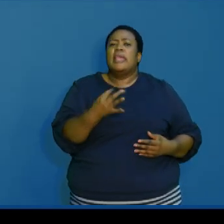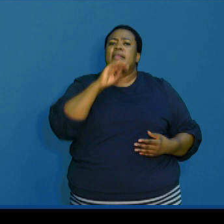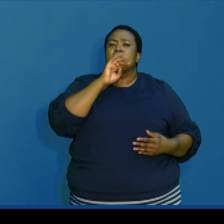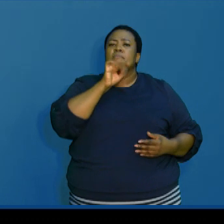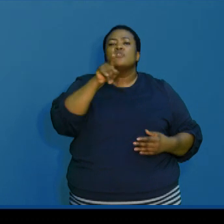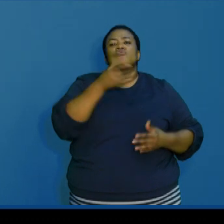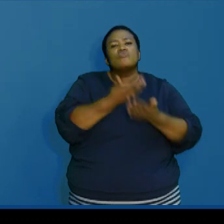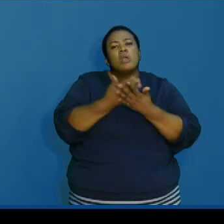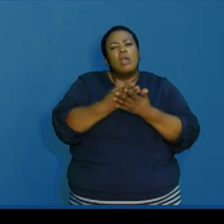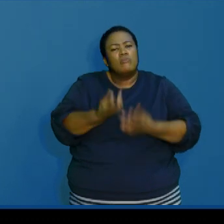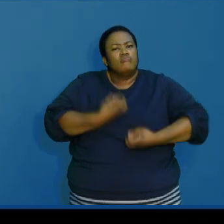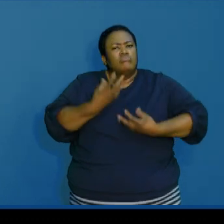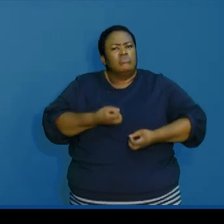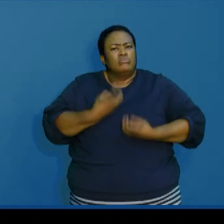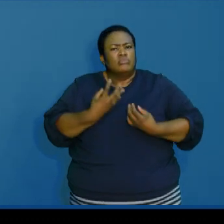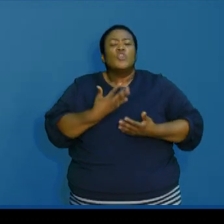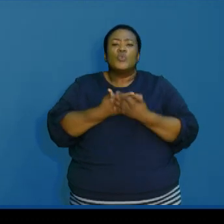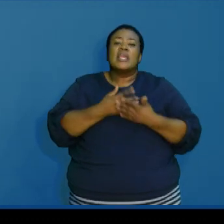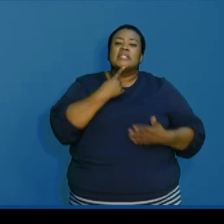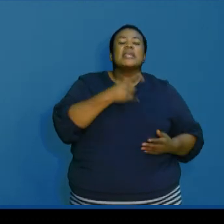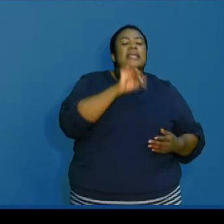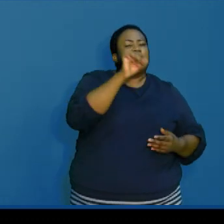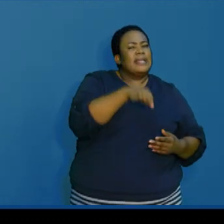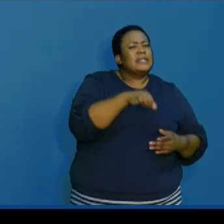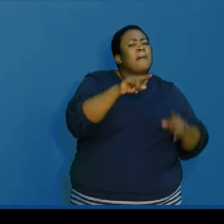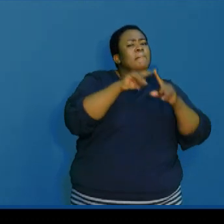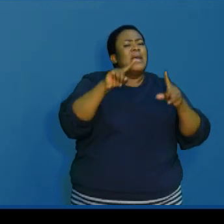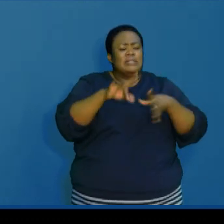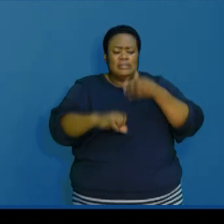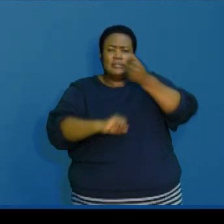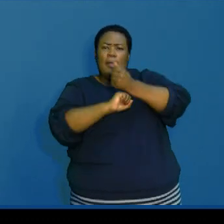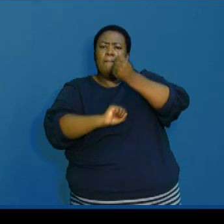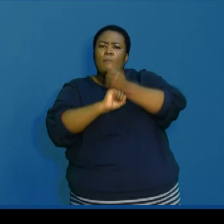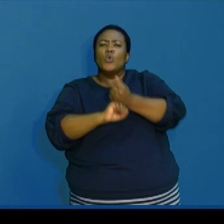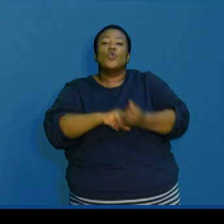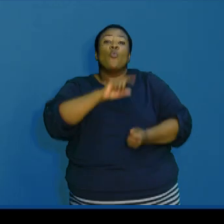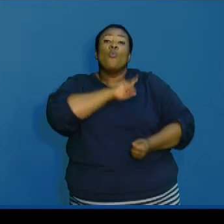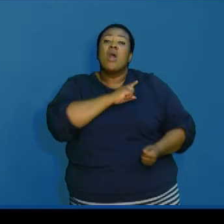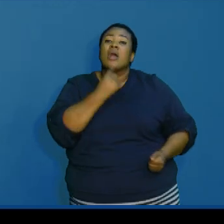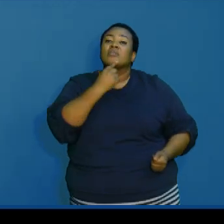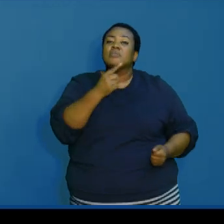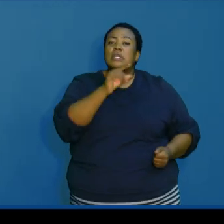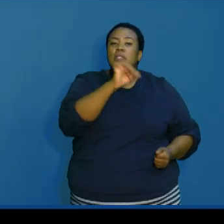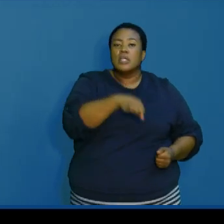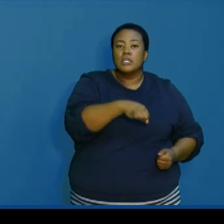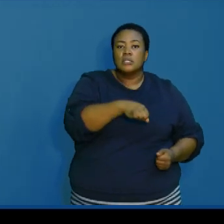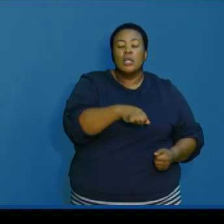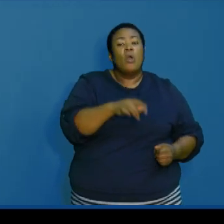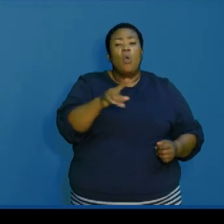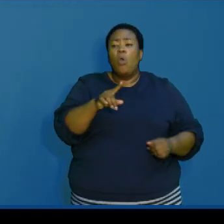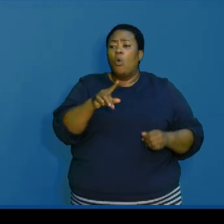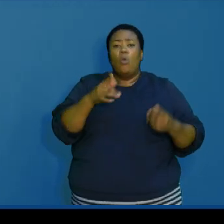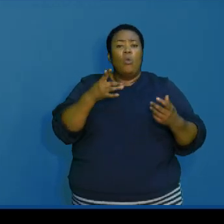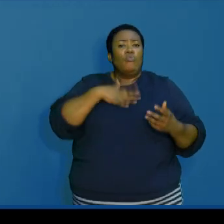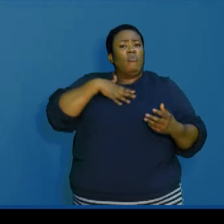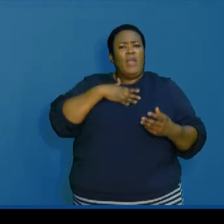are allowed to say yes, but please remember to give a substantiation. You are also allowed to disagree with